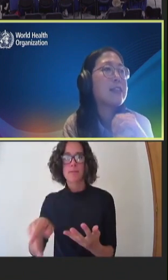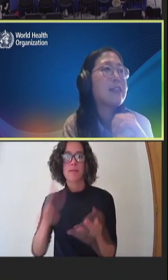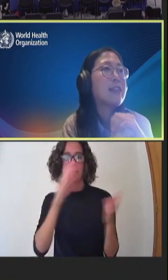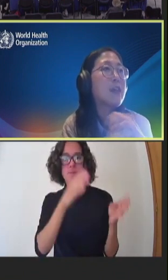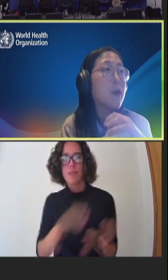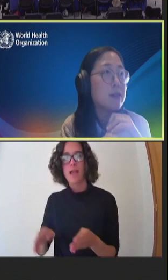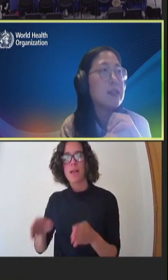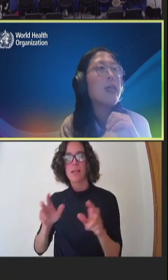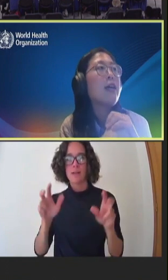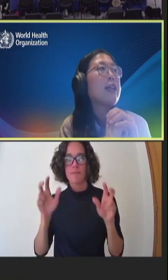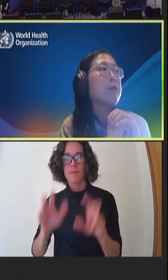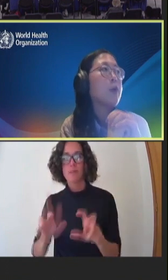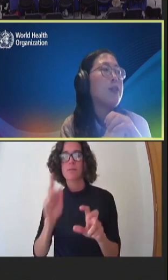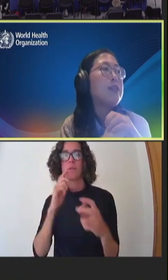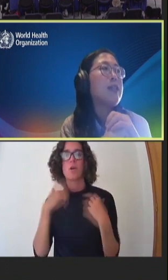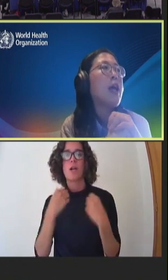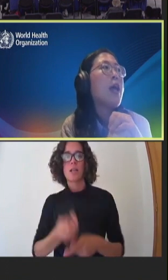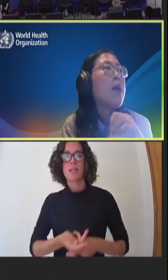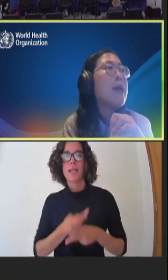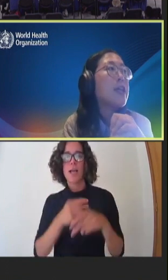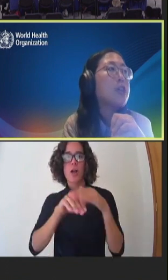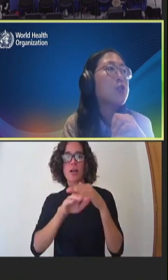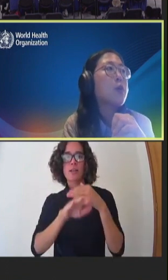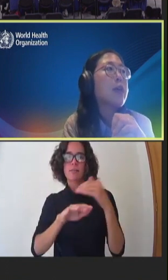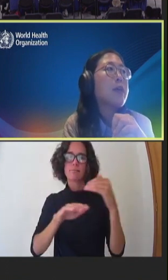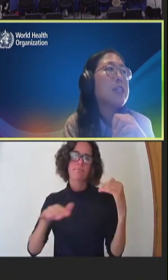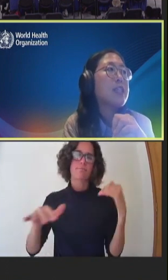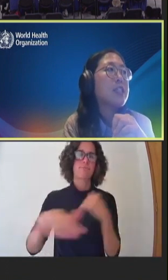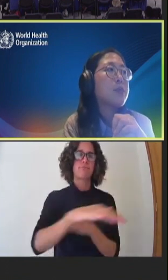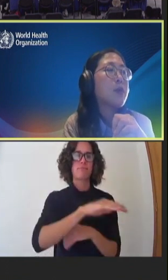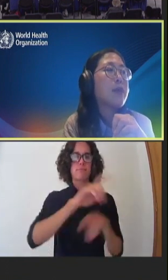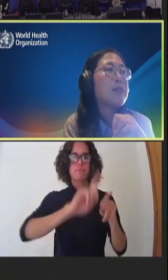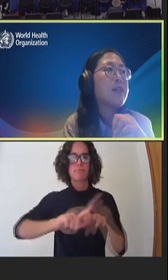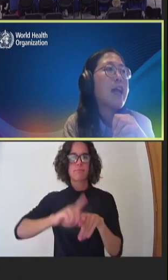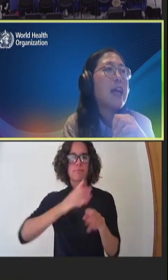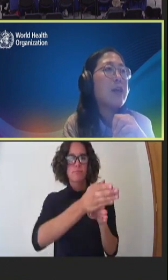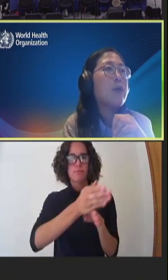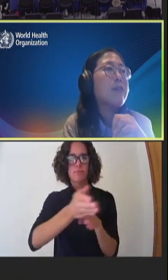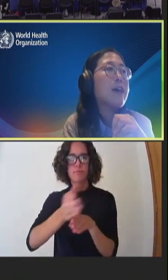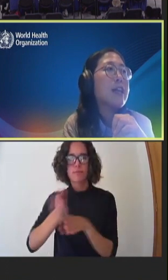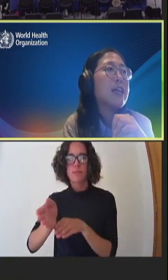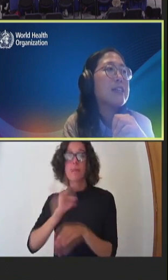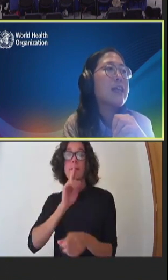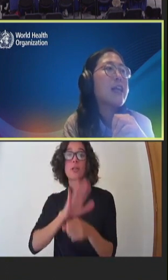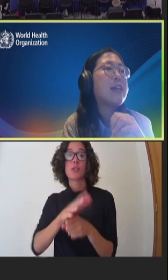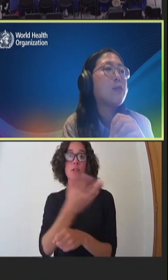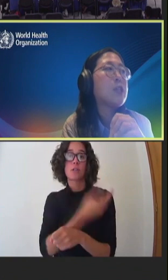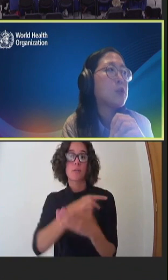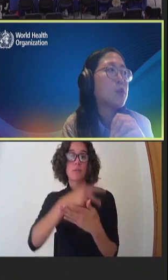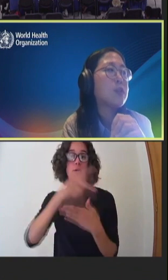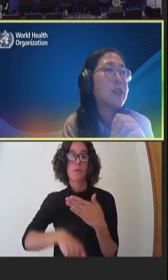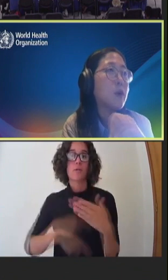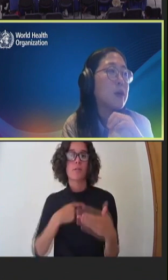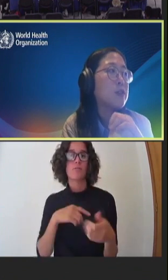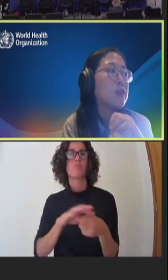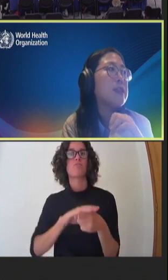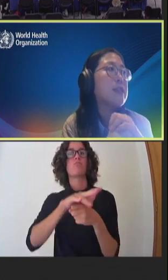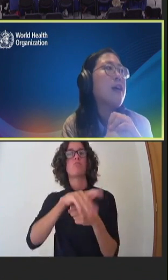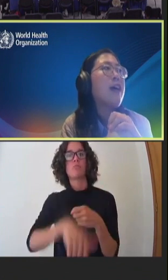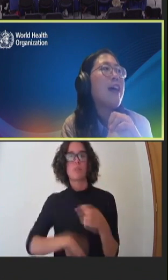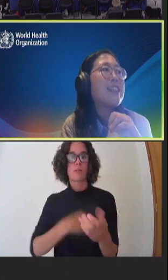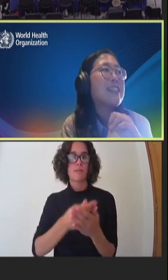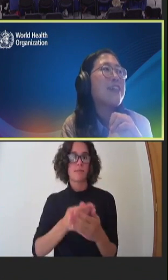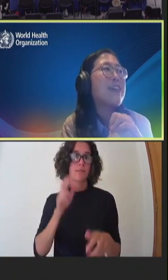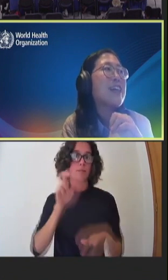healthcare access across life course, making sure that immunization programs are adequately financed and resourced in all